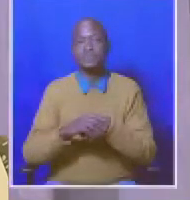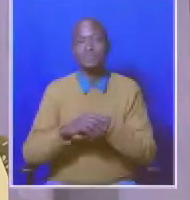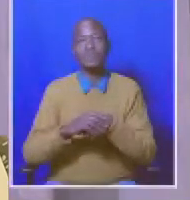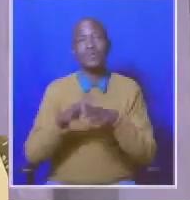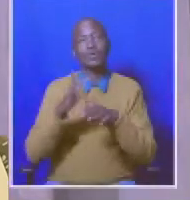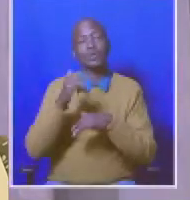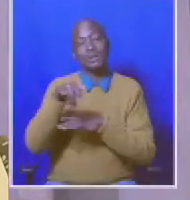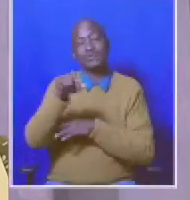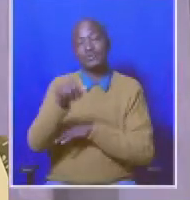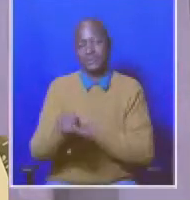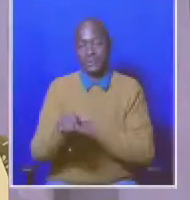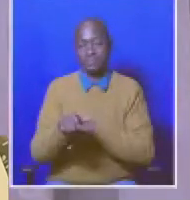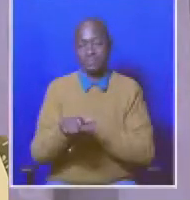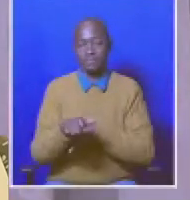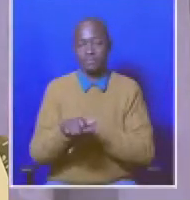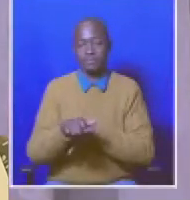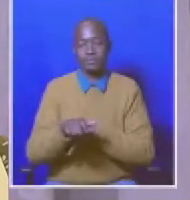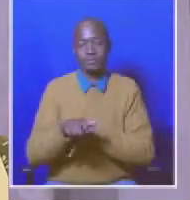Honorable Chairperson.